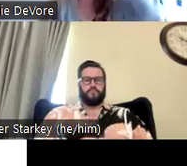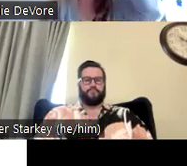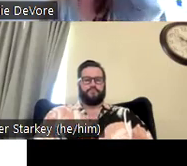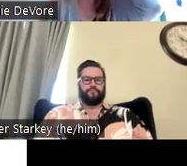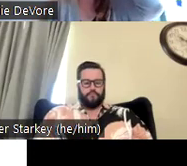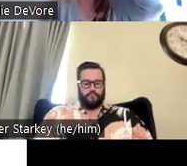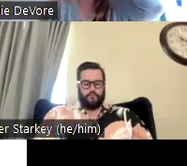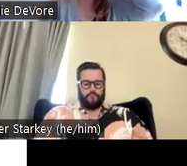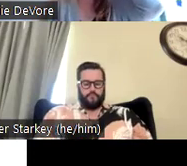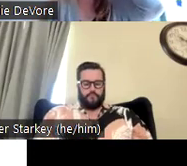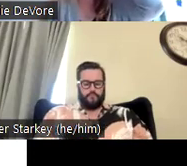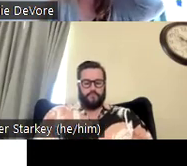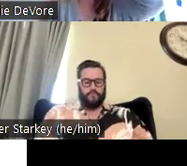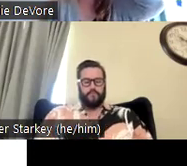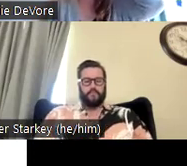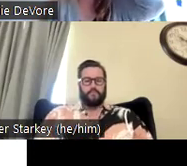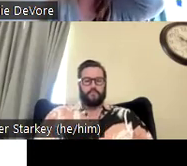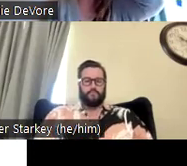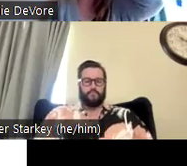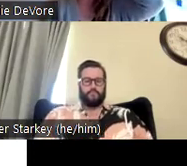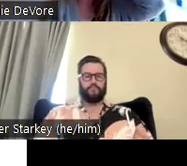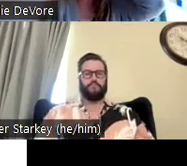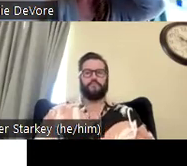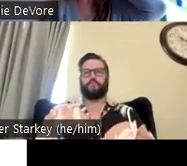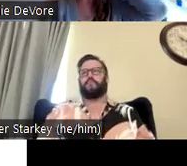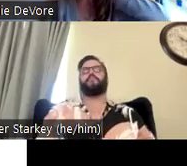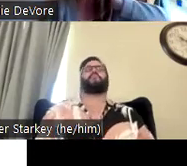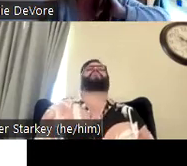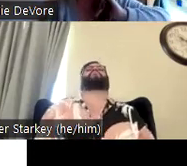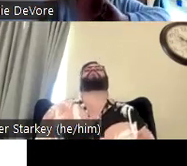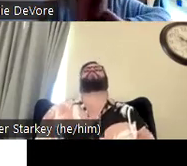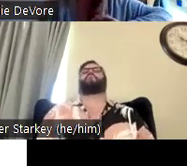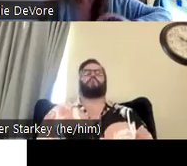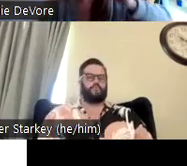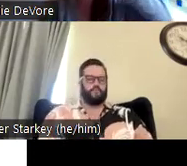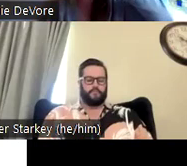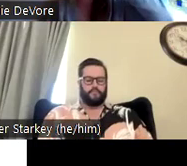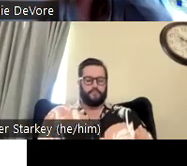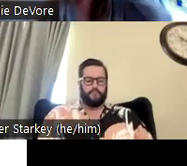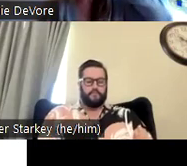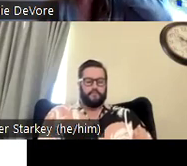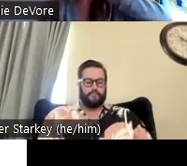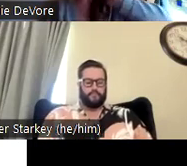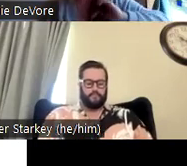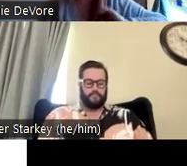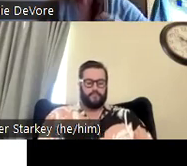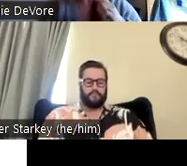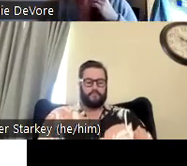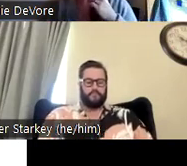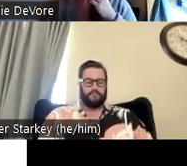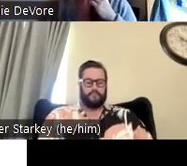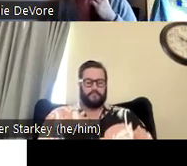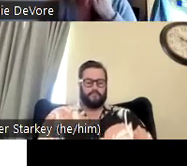I think it's worth discussing, I think you already said this, but worth discussing the prep work and the email reading